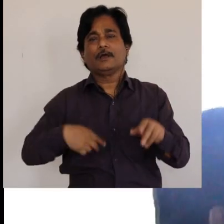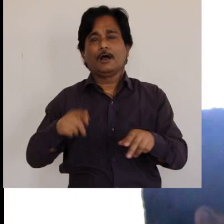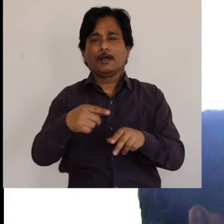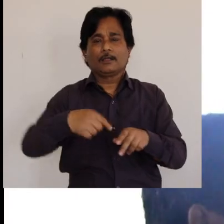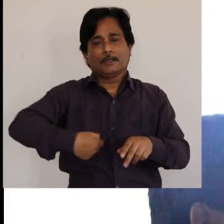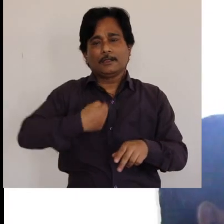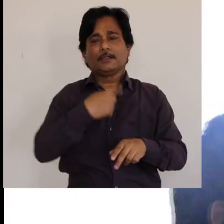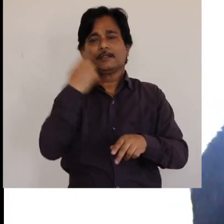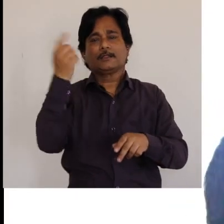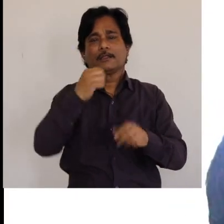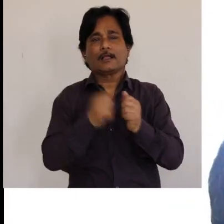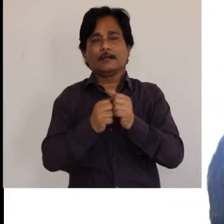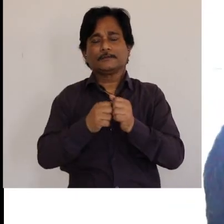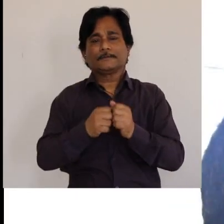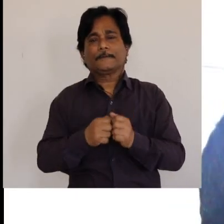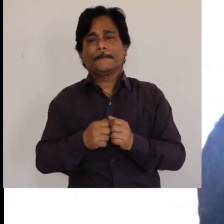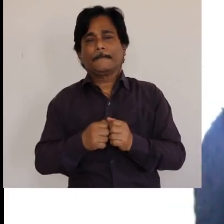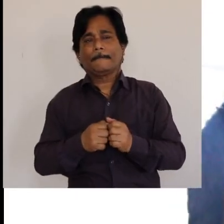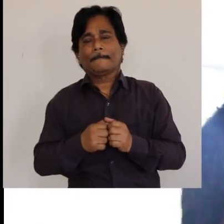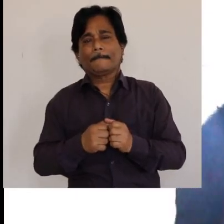good practices in their working fields.